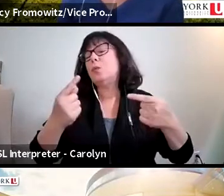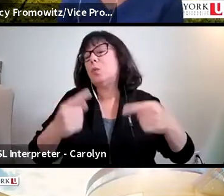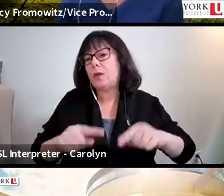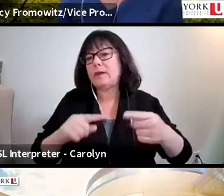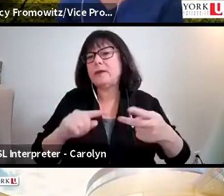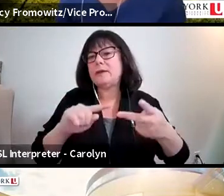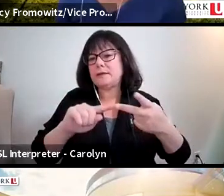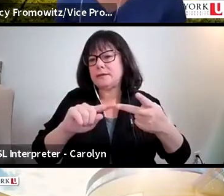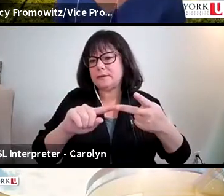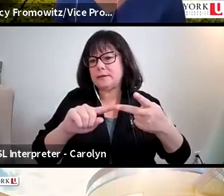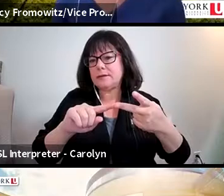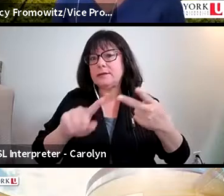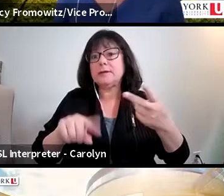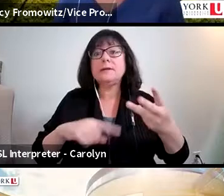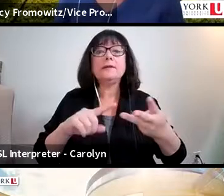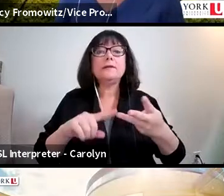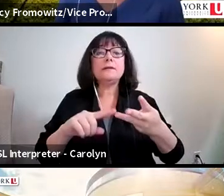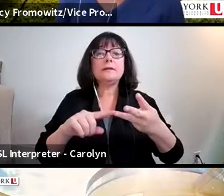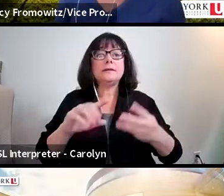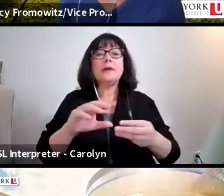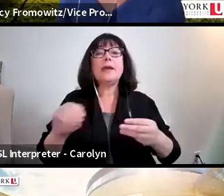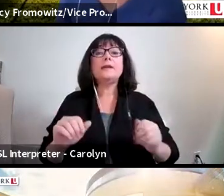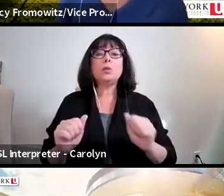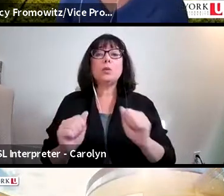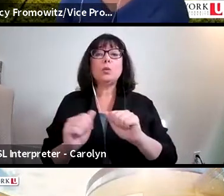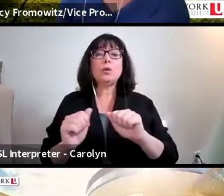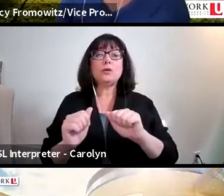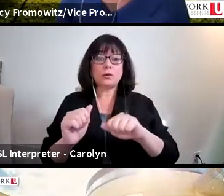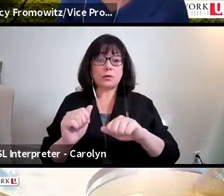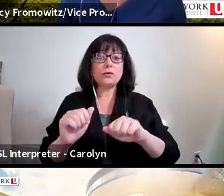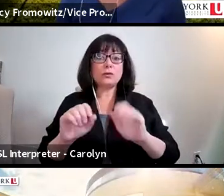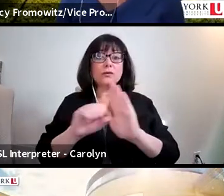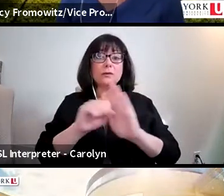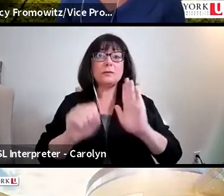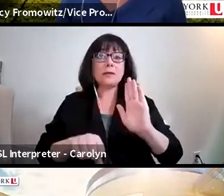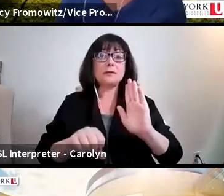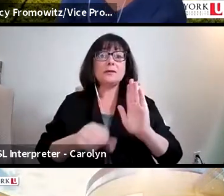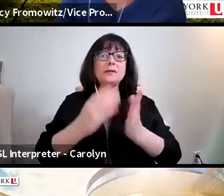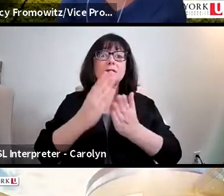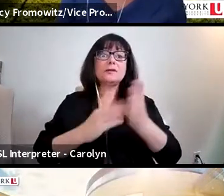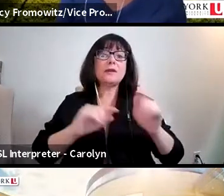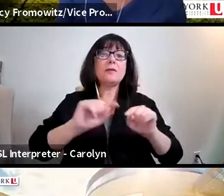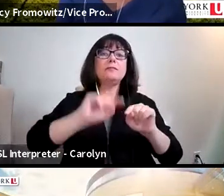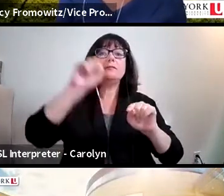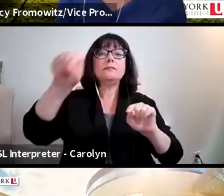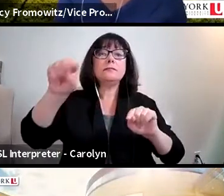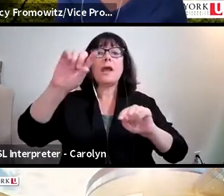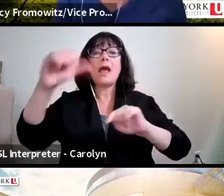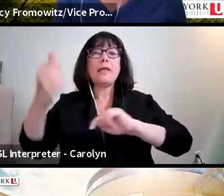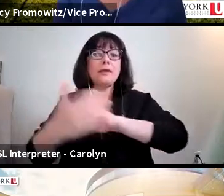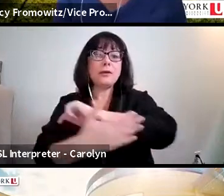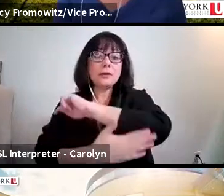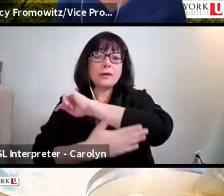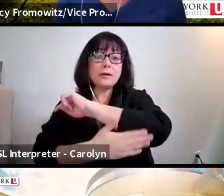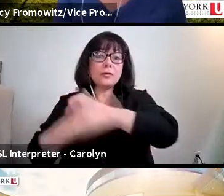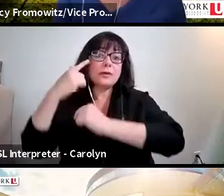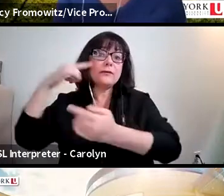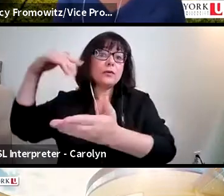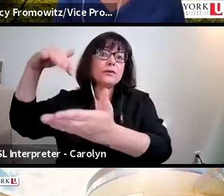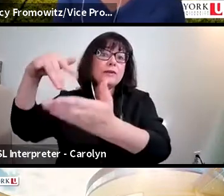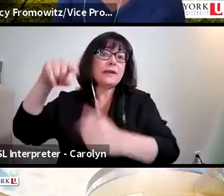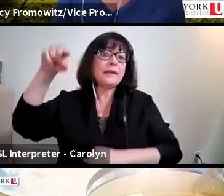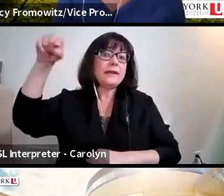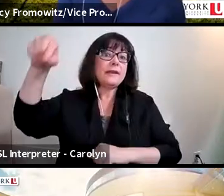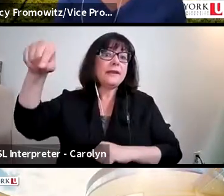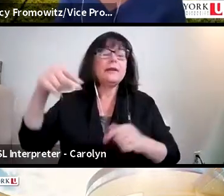can participate in winter term exchanges abroad. So I'm going to ask my colleagues to elaborate, but let me